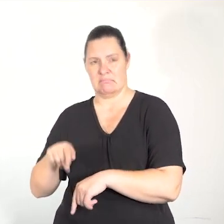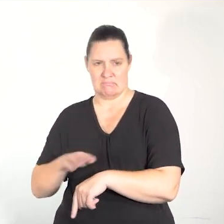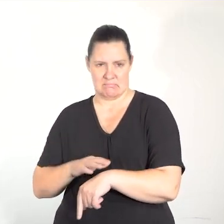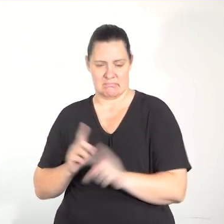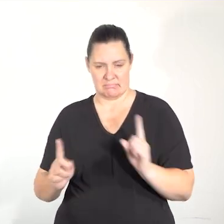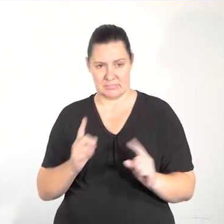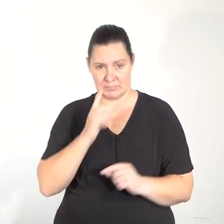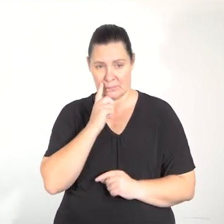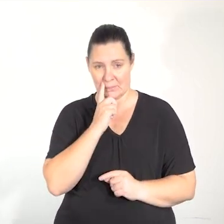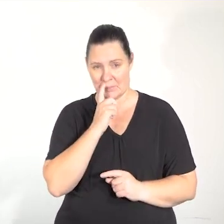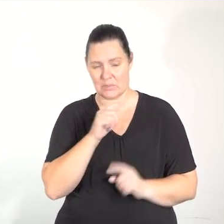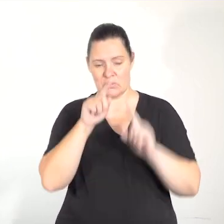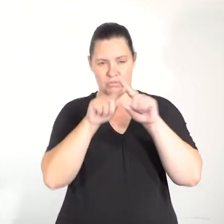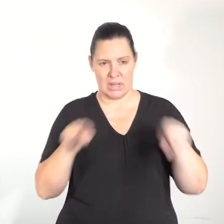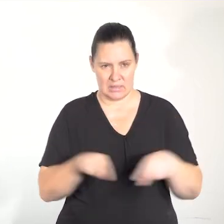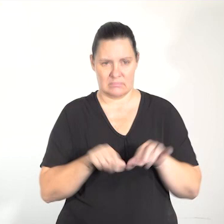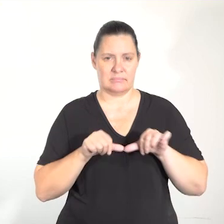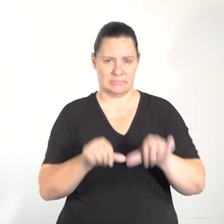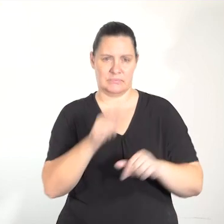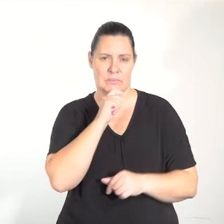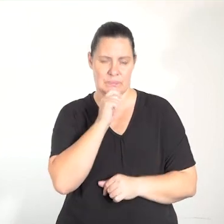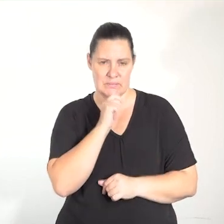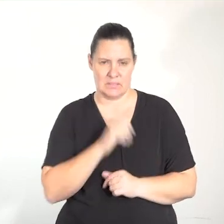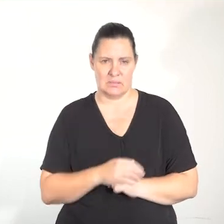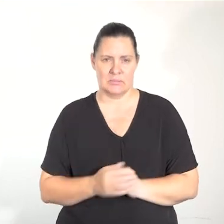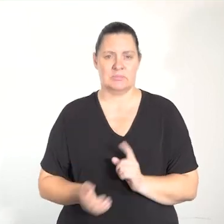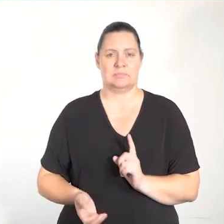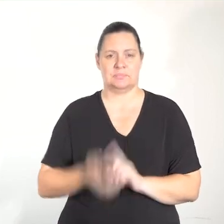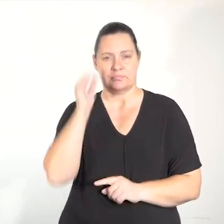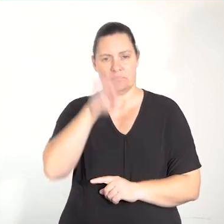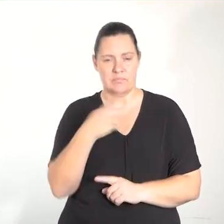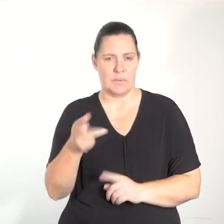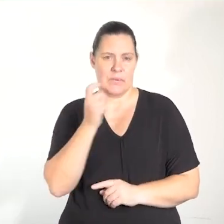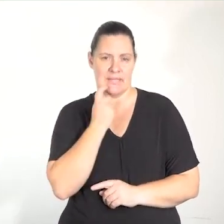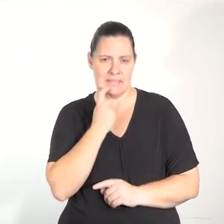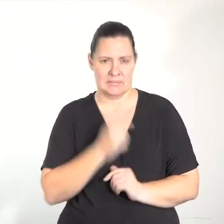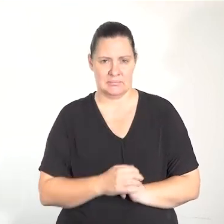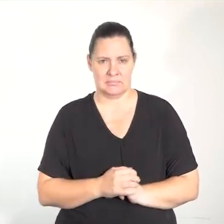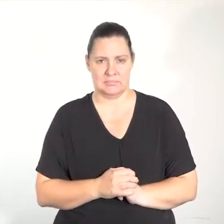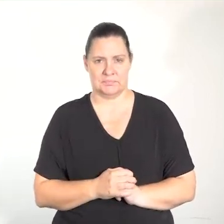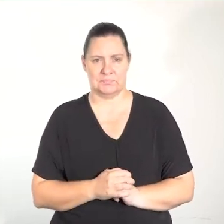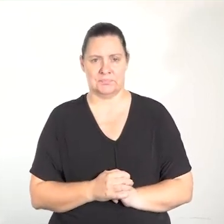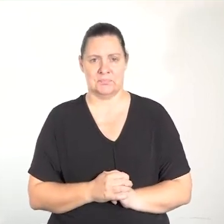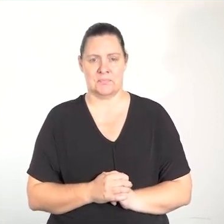So this triangle we are going to use throughout the lesson just to find those formulas easier.